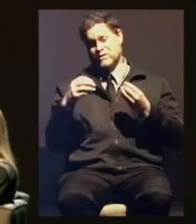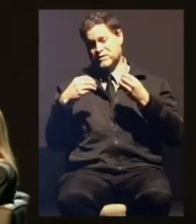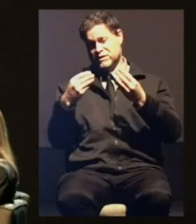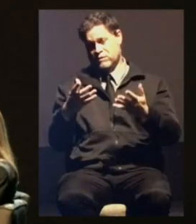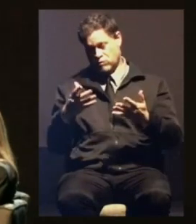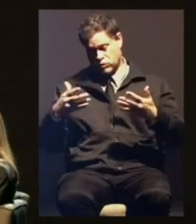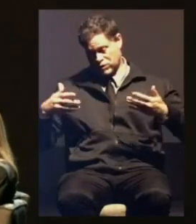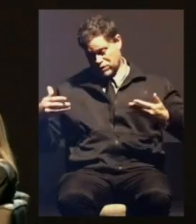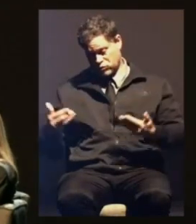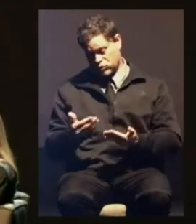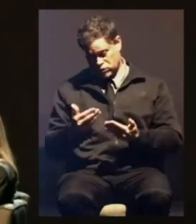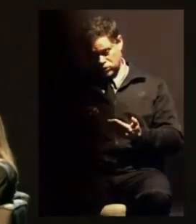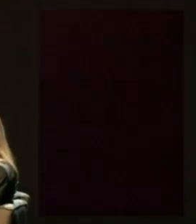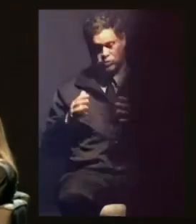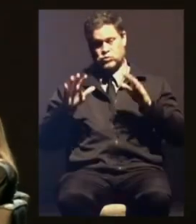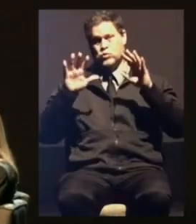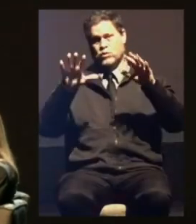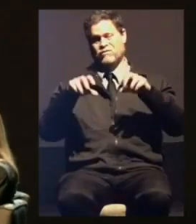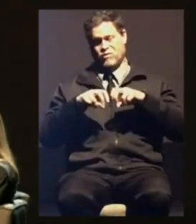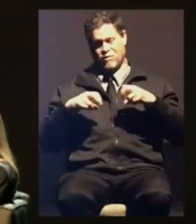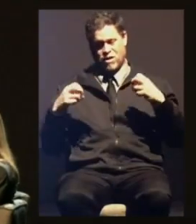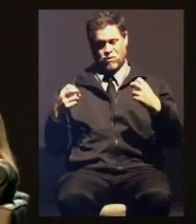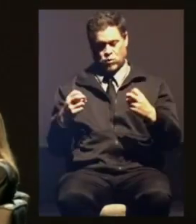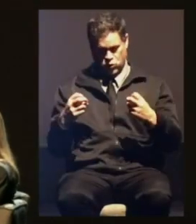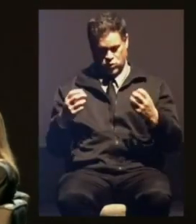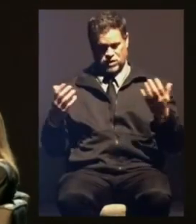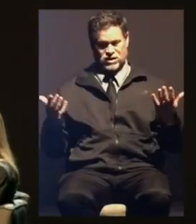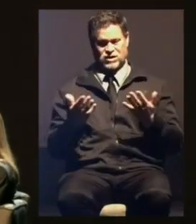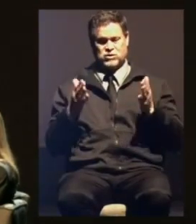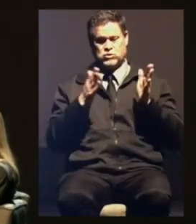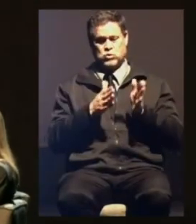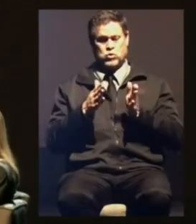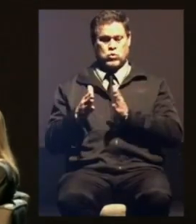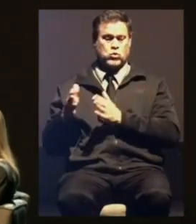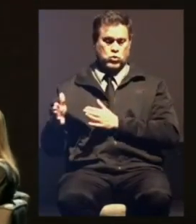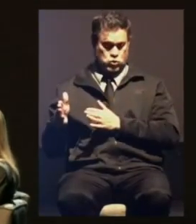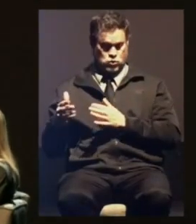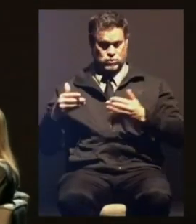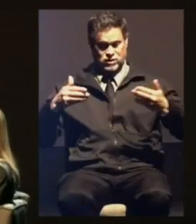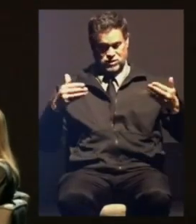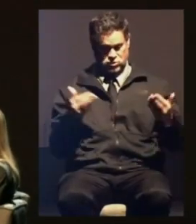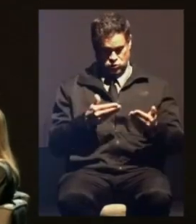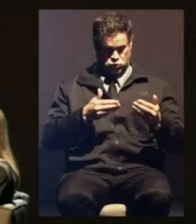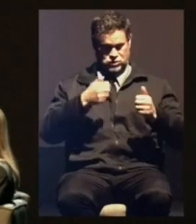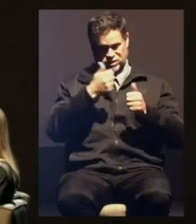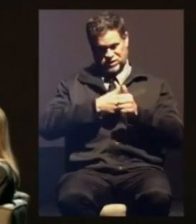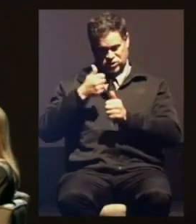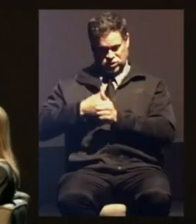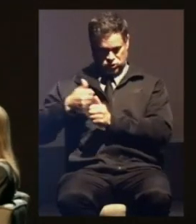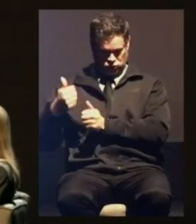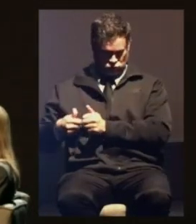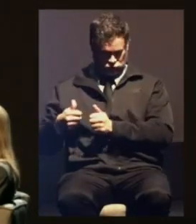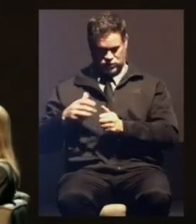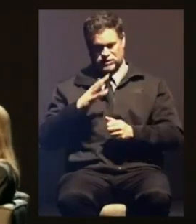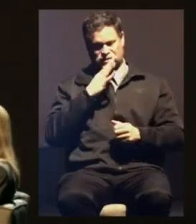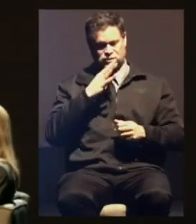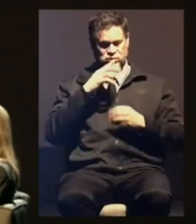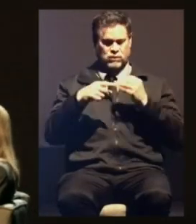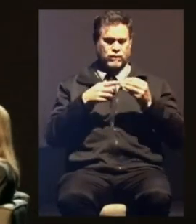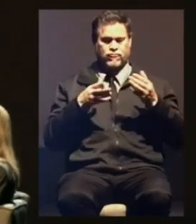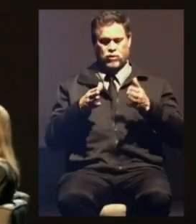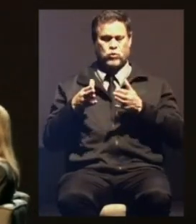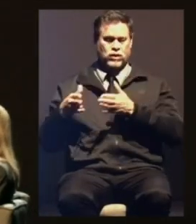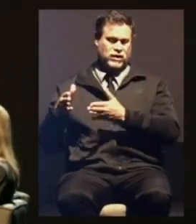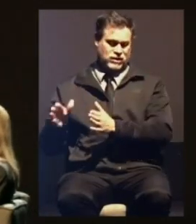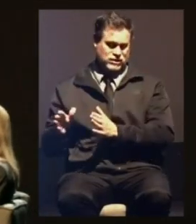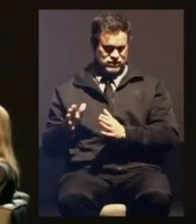the introduction to this wonderful panel we have. Here is the order of battle. I'm going to introduce each of our panelists to speak about the ways in